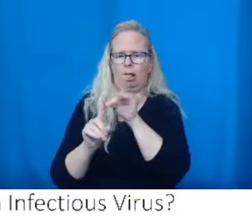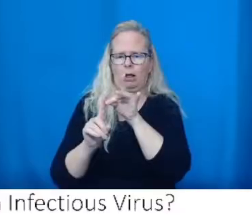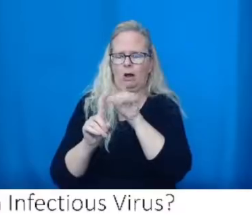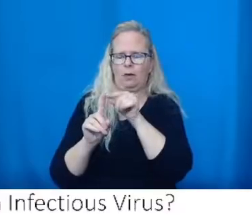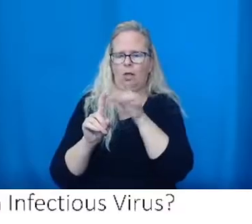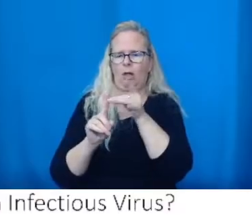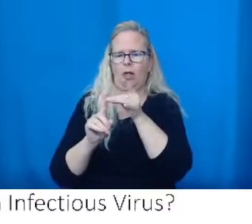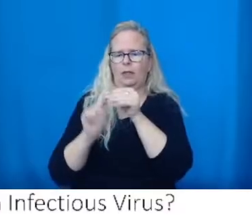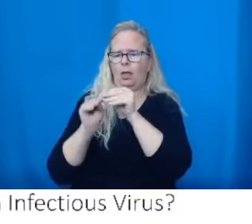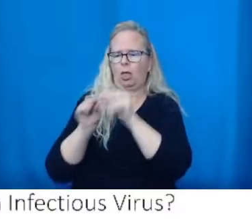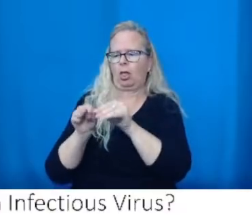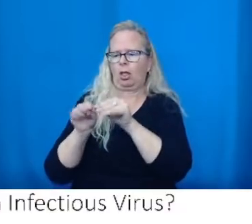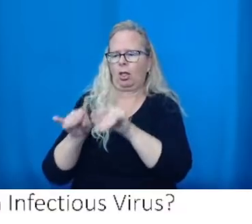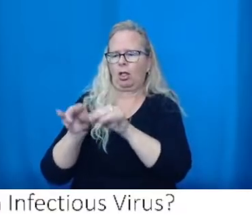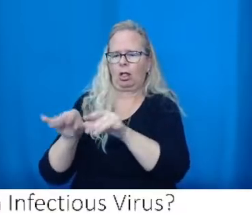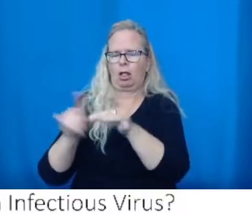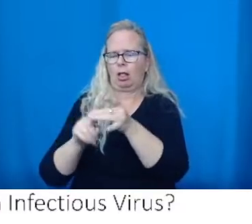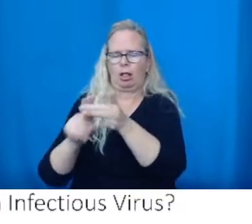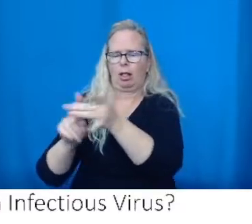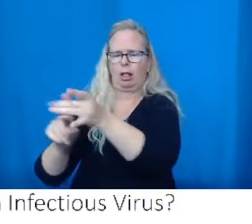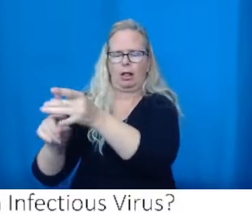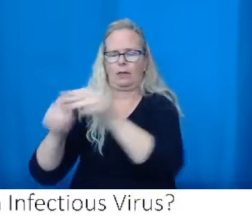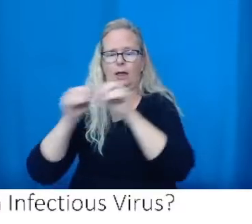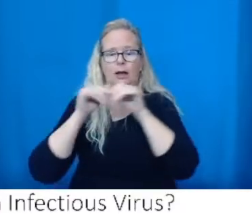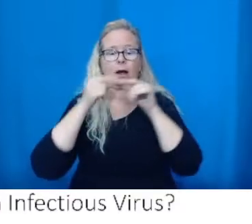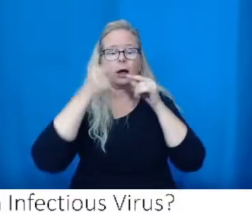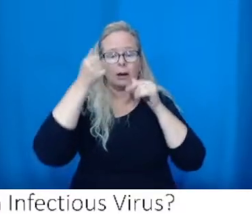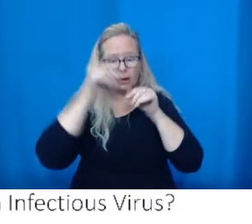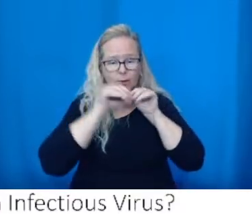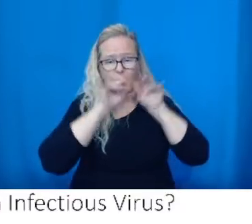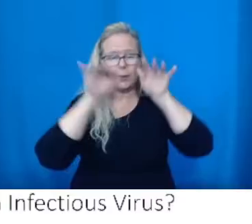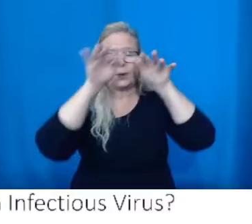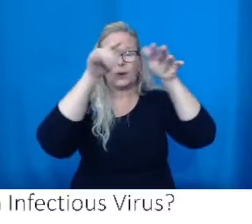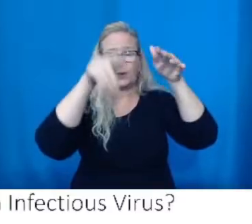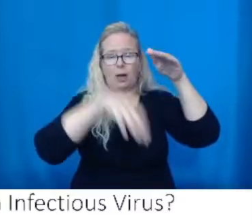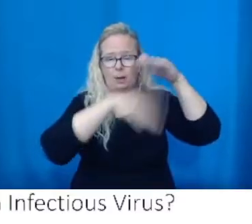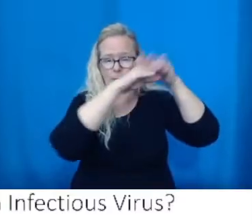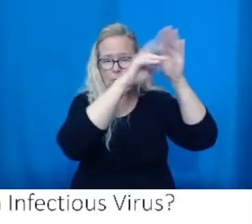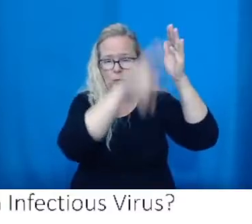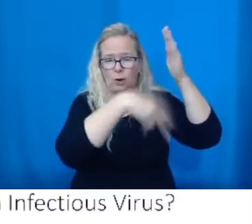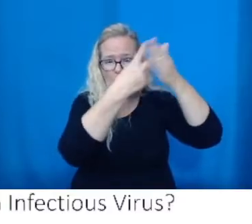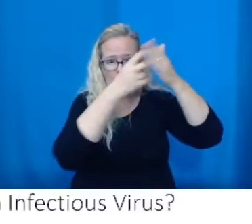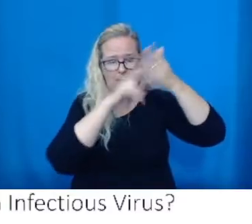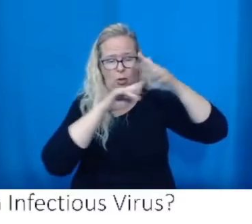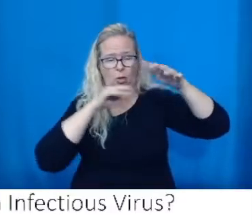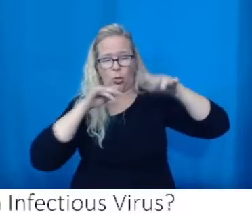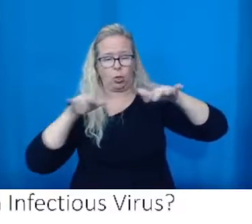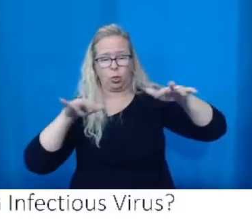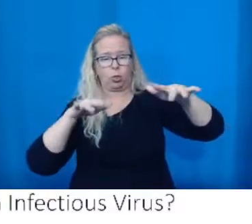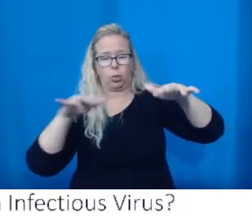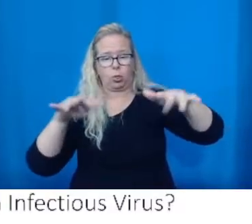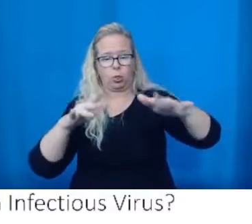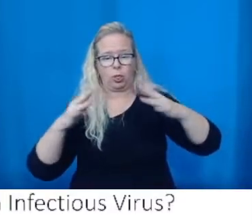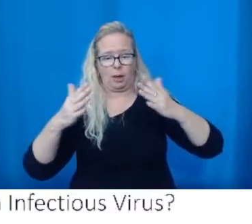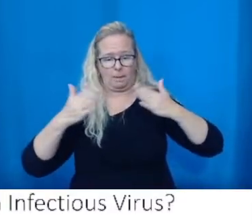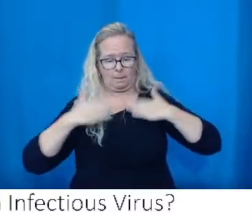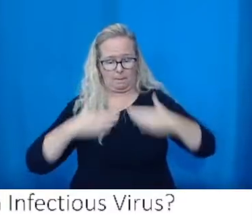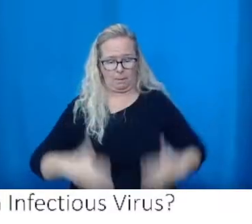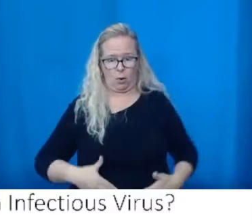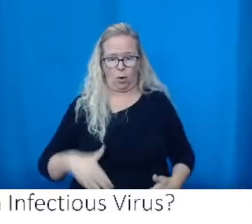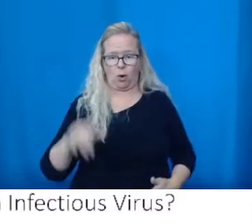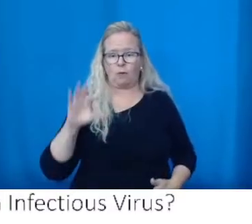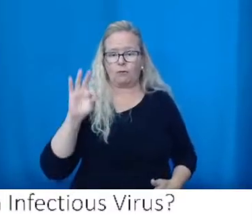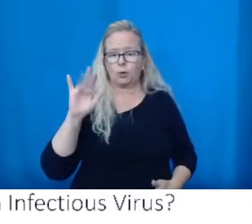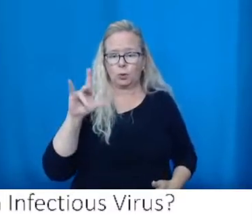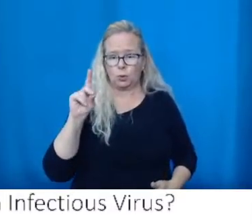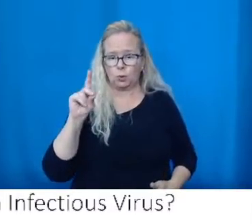fluid. So if our actively shedding person generates aerosols when they speak, cough, talk, whatever, some of the